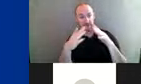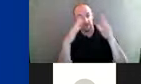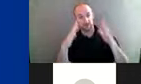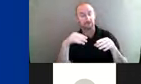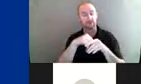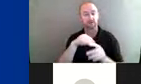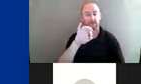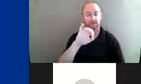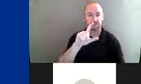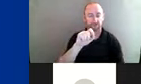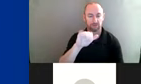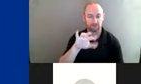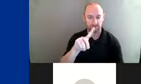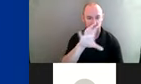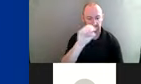County.